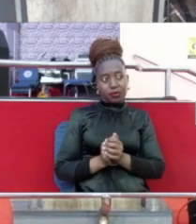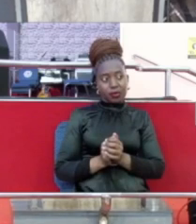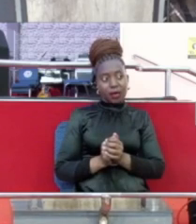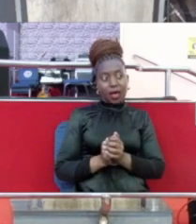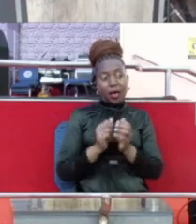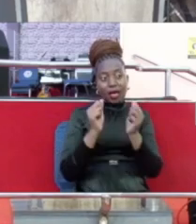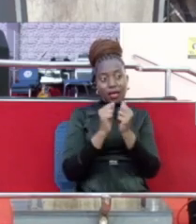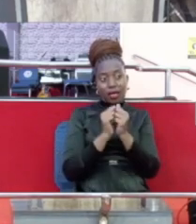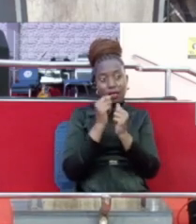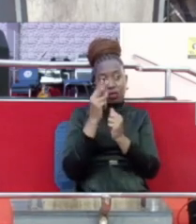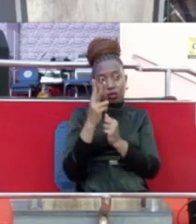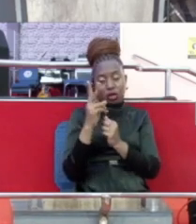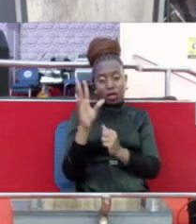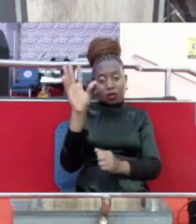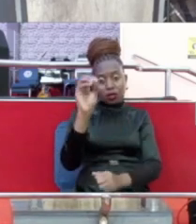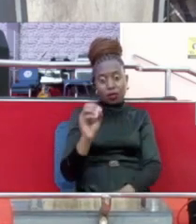government